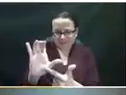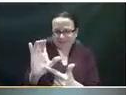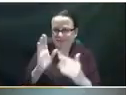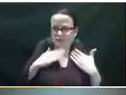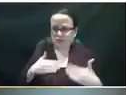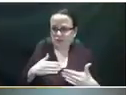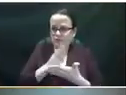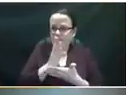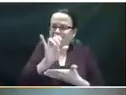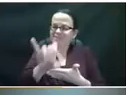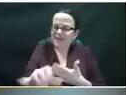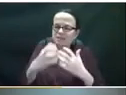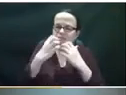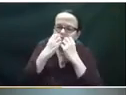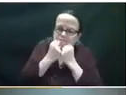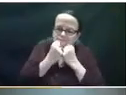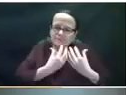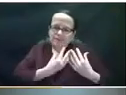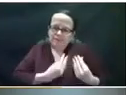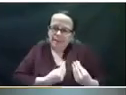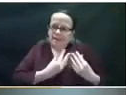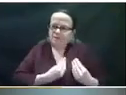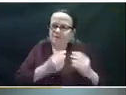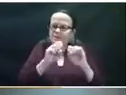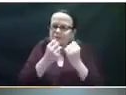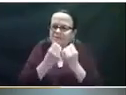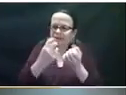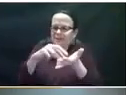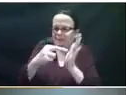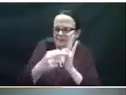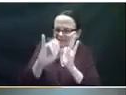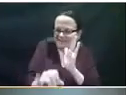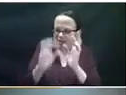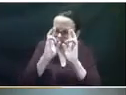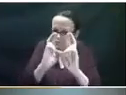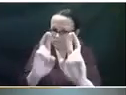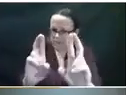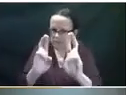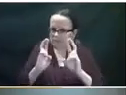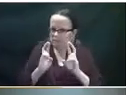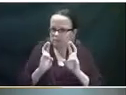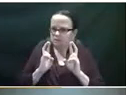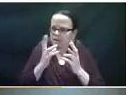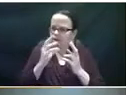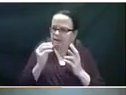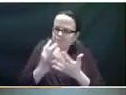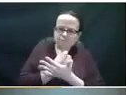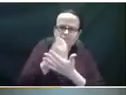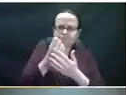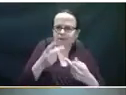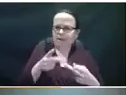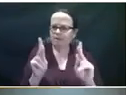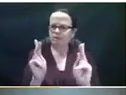is what a compassionate society is all about. Respect and opportunity